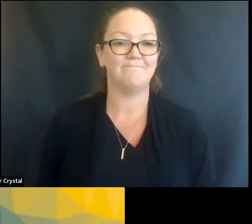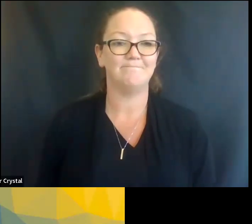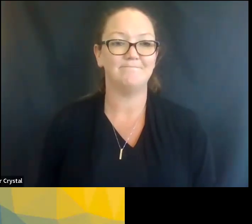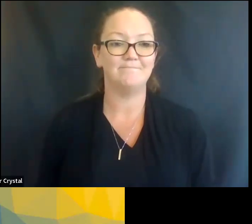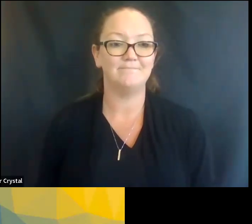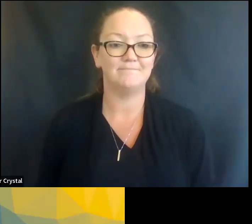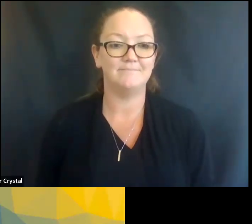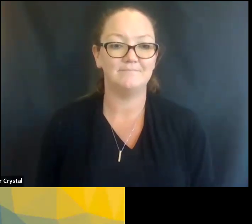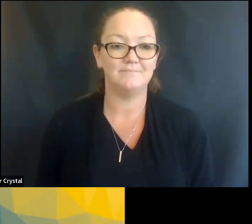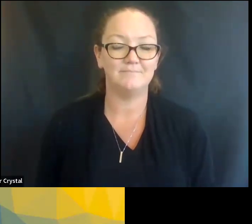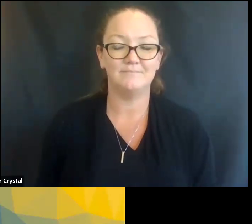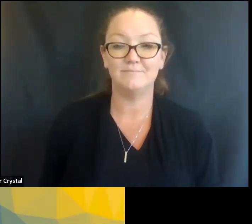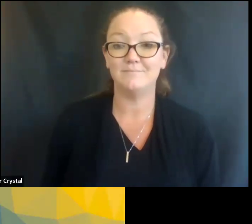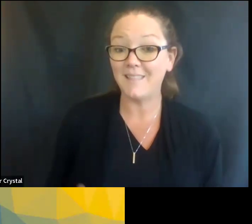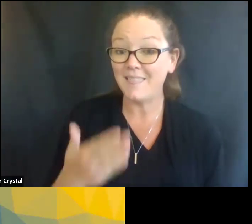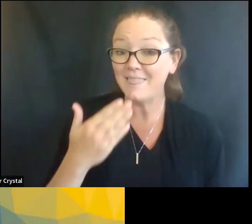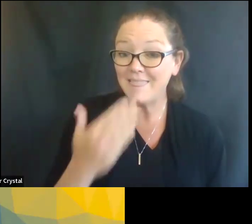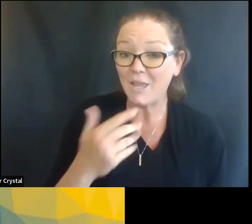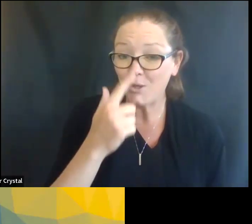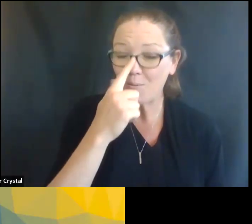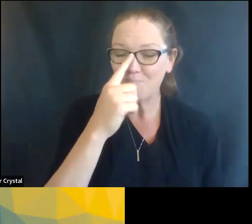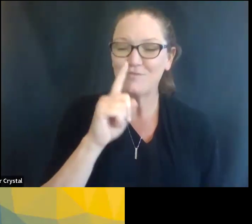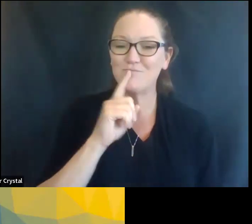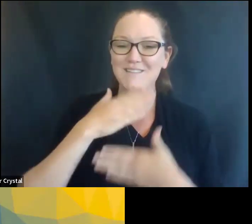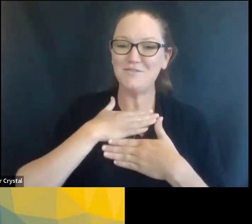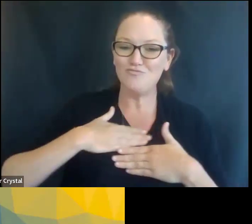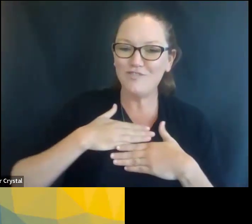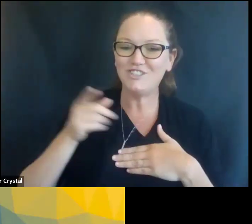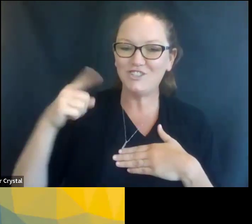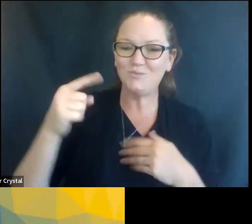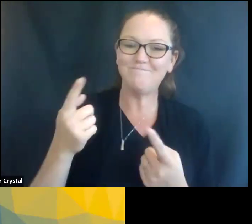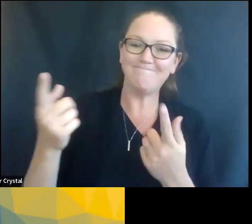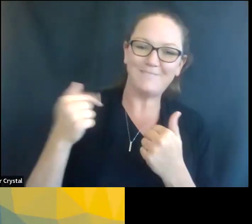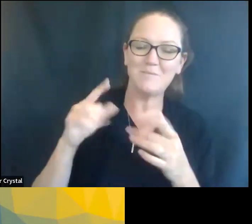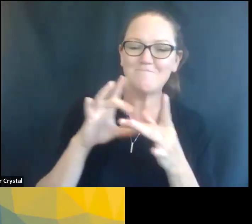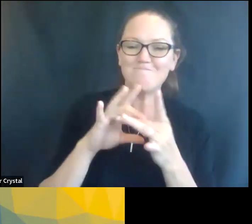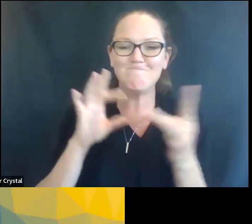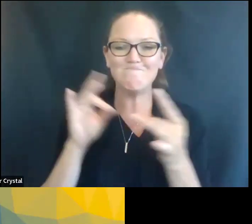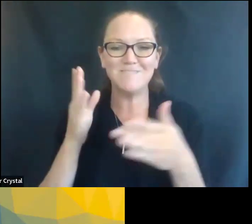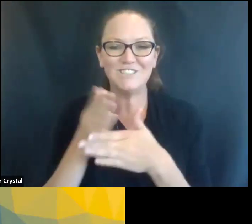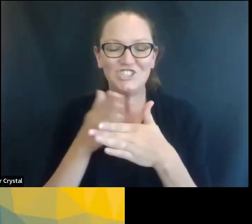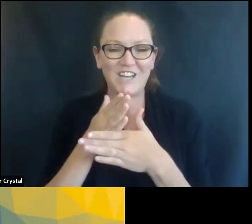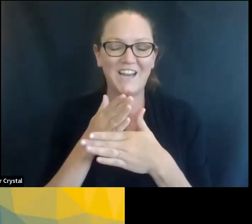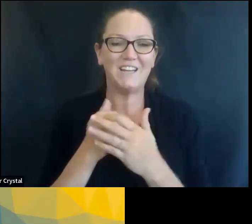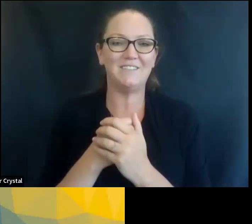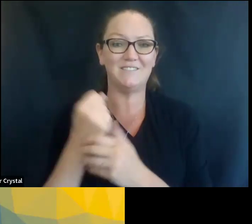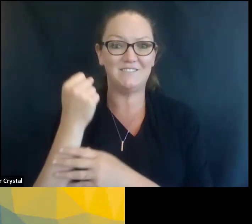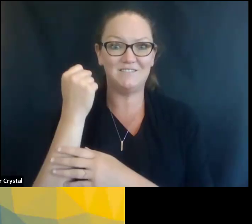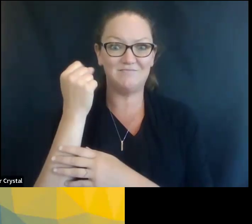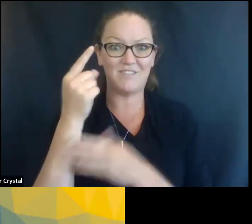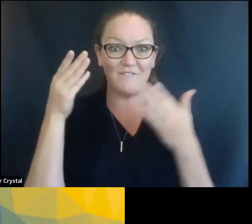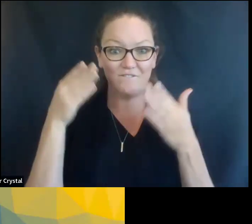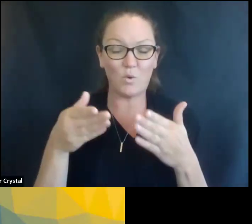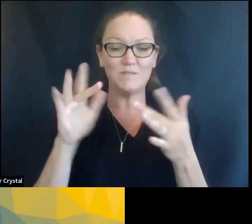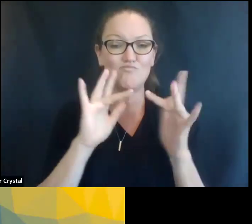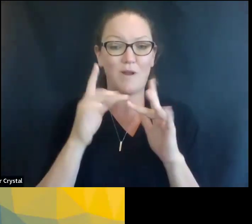Marissa. Really appreciate you coming and sharing that. The main focus of Broadband for All obviously is